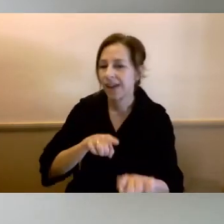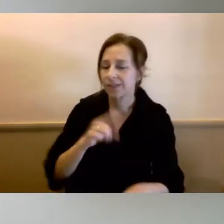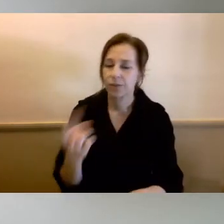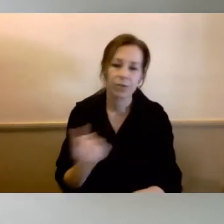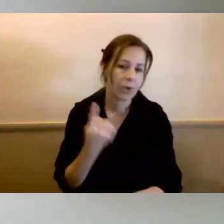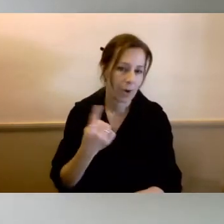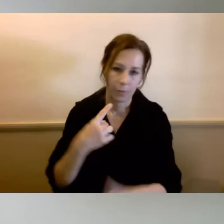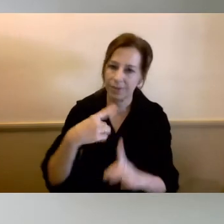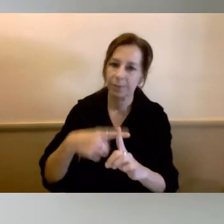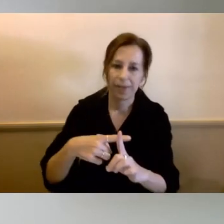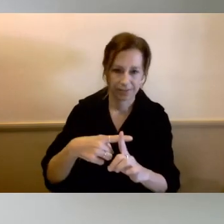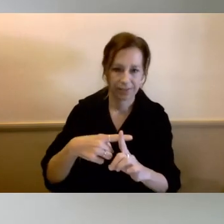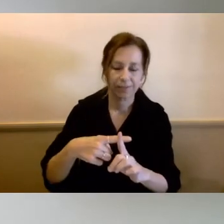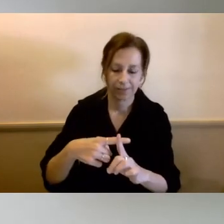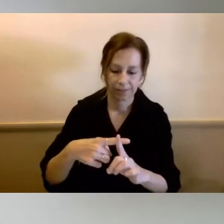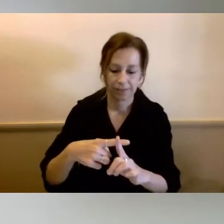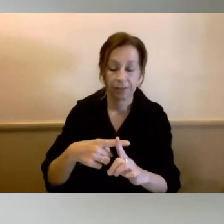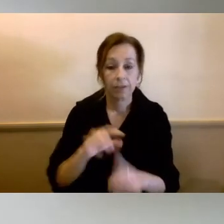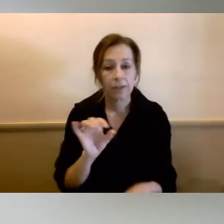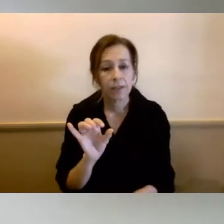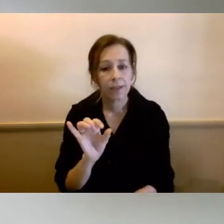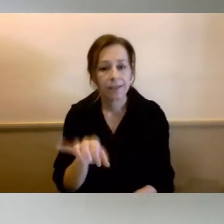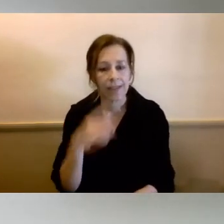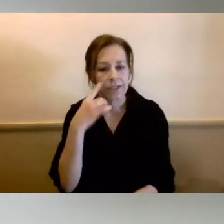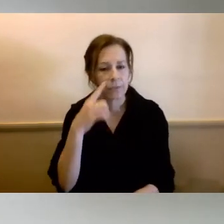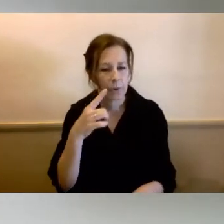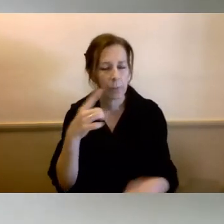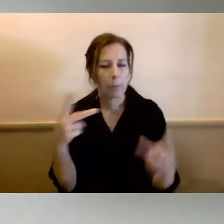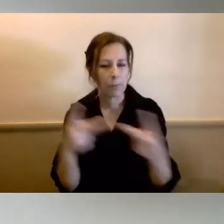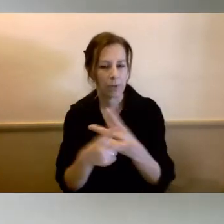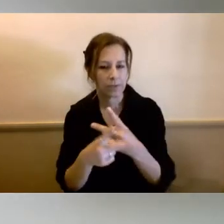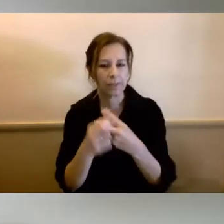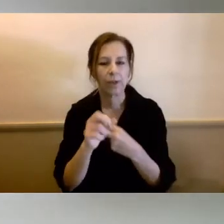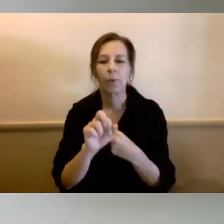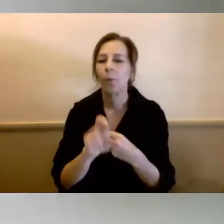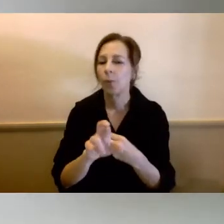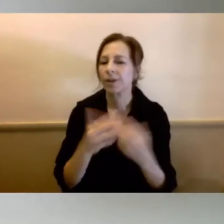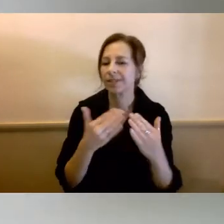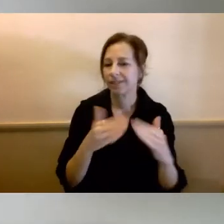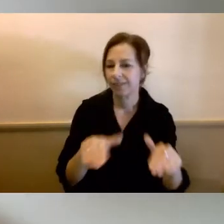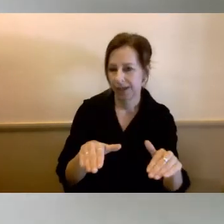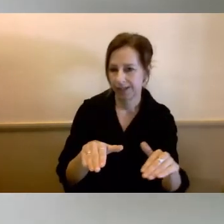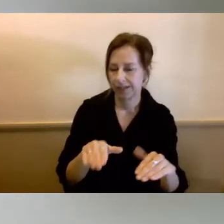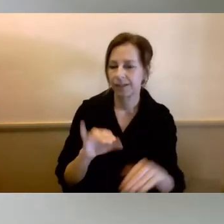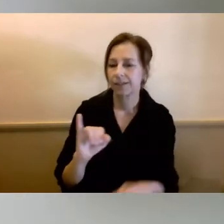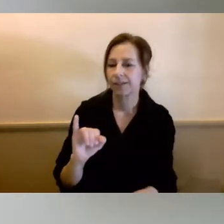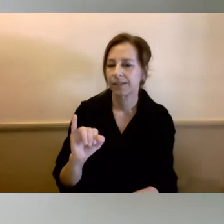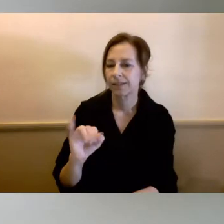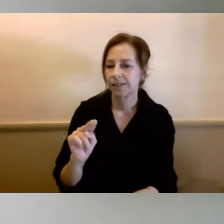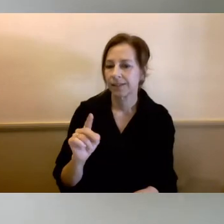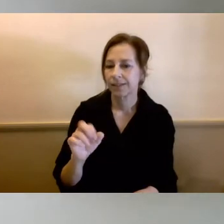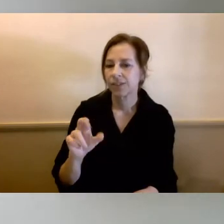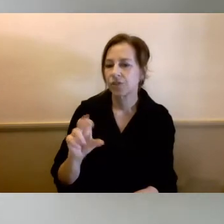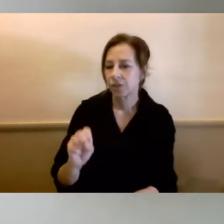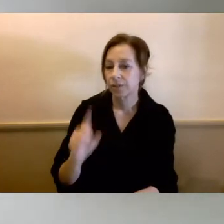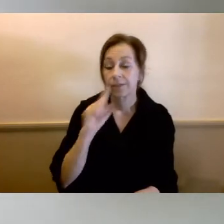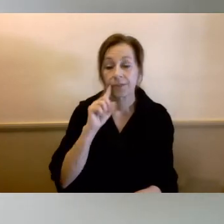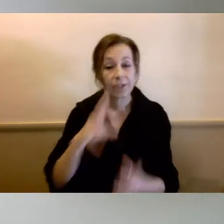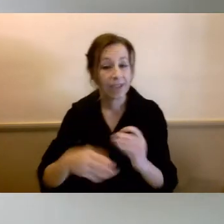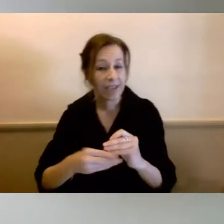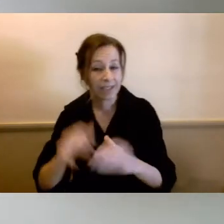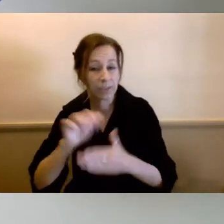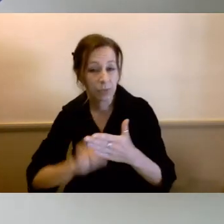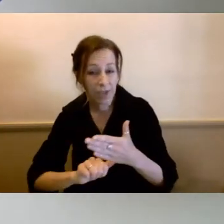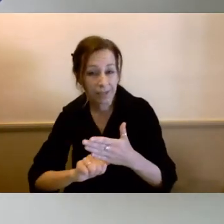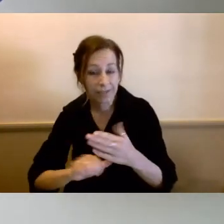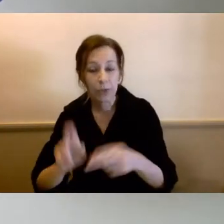your answer will always be positive. And this is for multiplying or dividing integers. All right, for